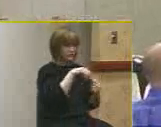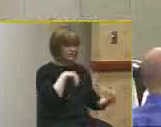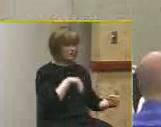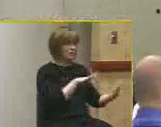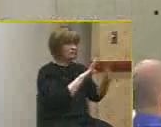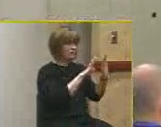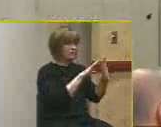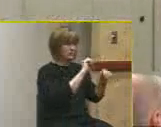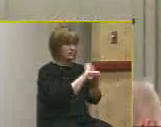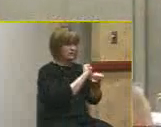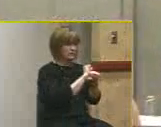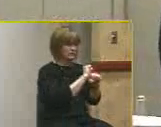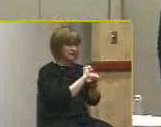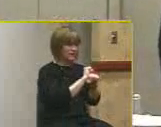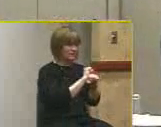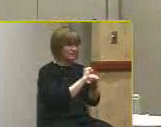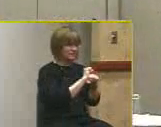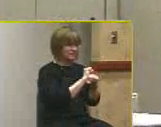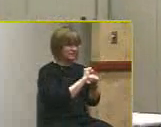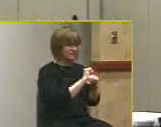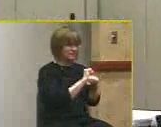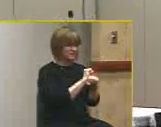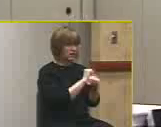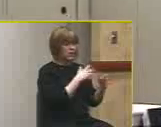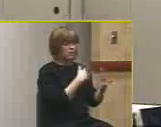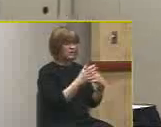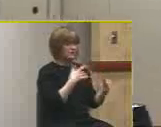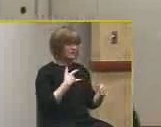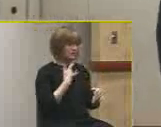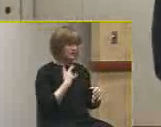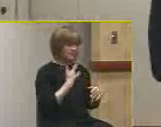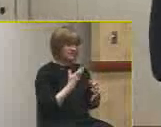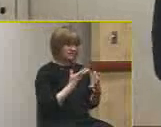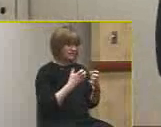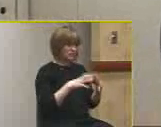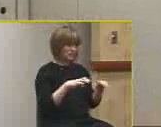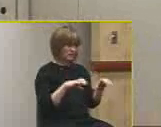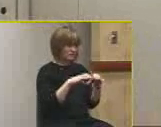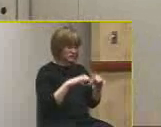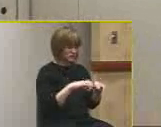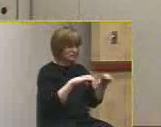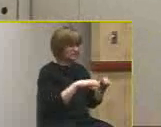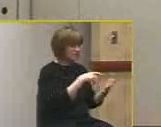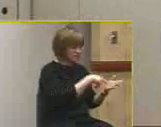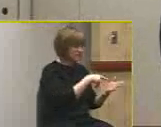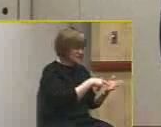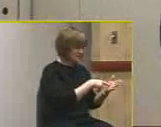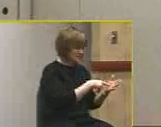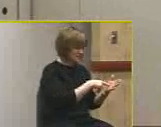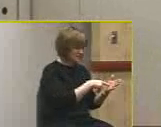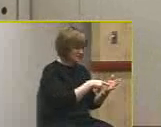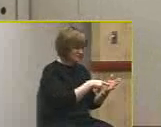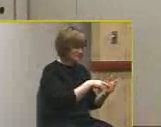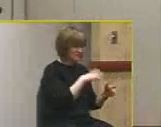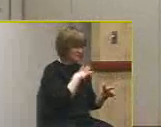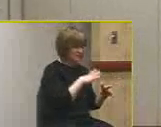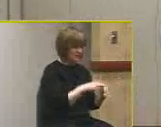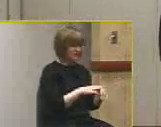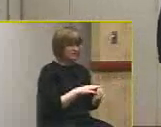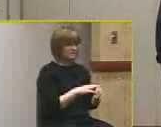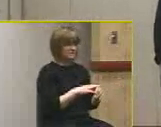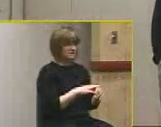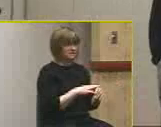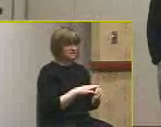he thinks is unpleasant? So anything he doesn't feel like he wants to do, he does this, and he gets away from it. why not